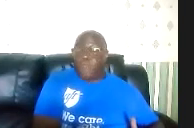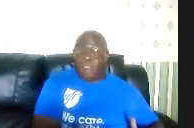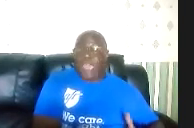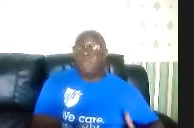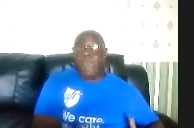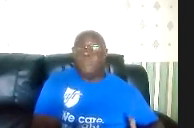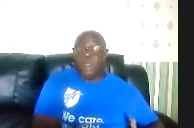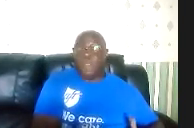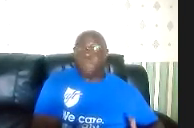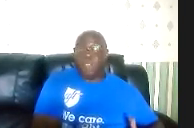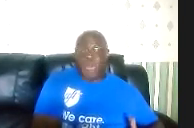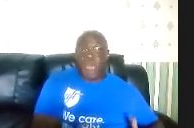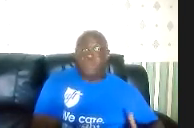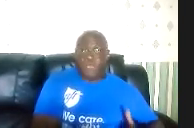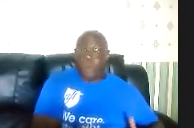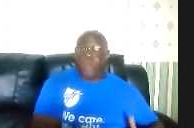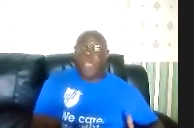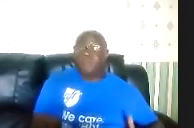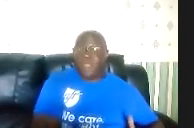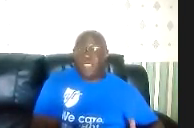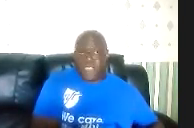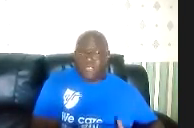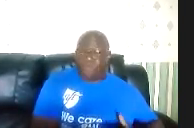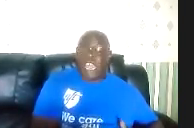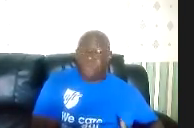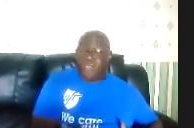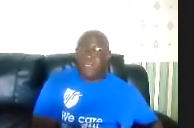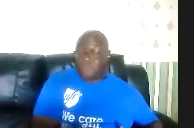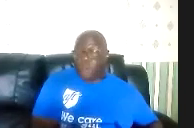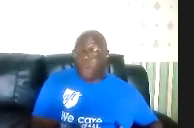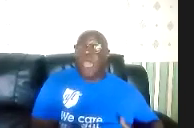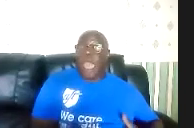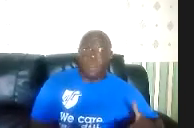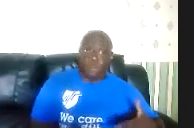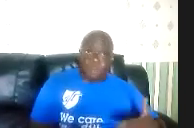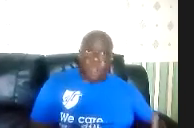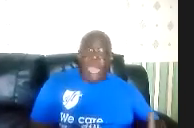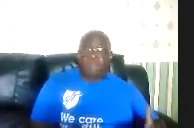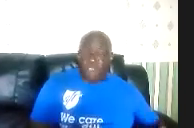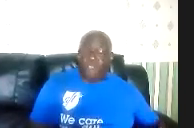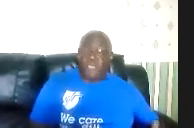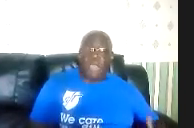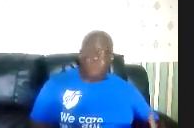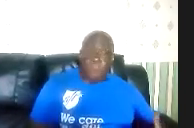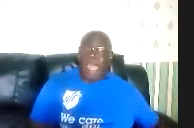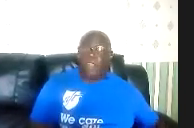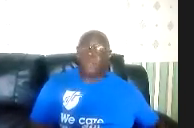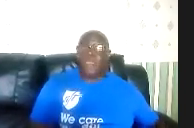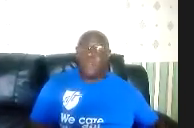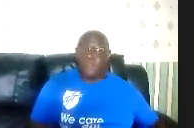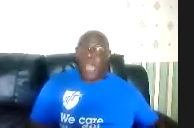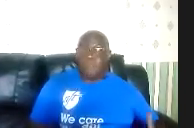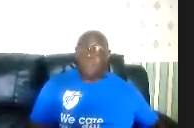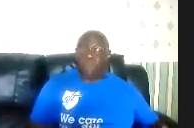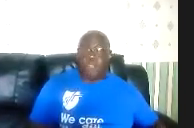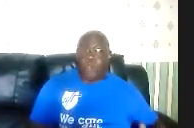who have lost family members, sometimes in quite quick succession. That's really, really difficult. And we've got to, as a union, bear those things